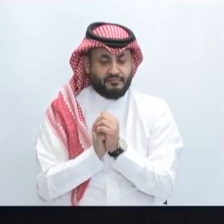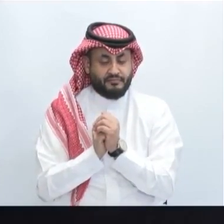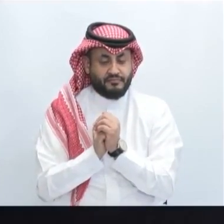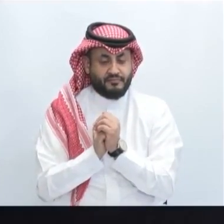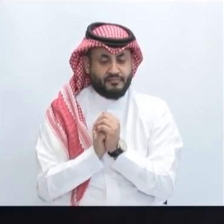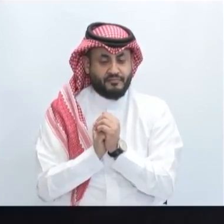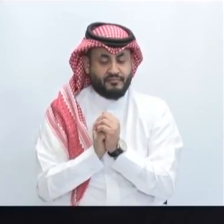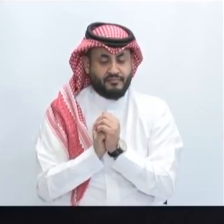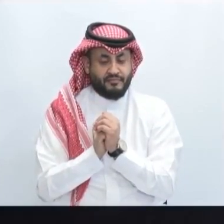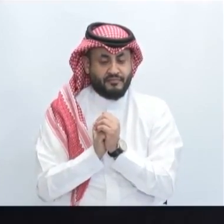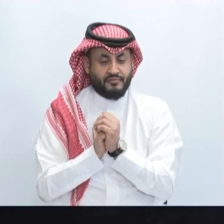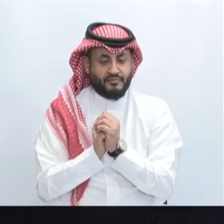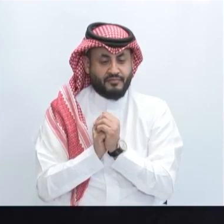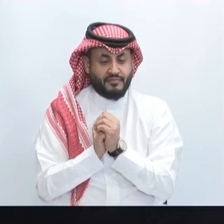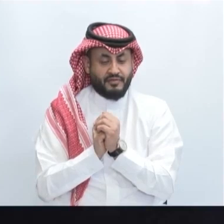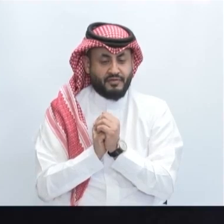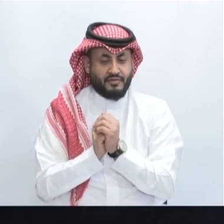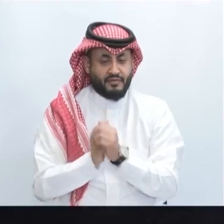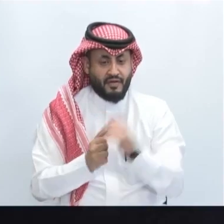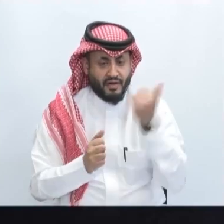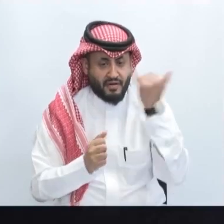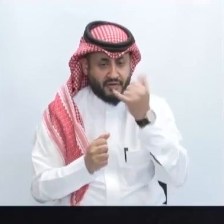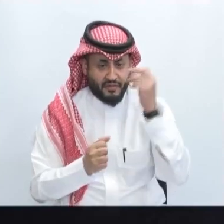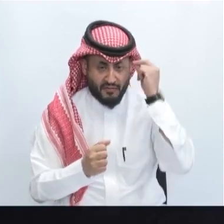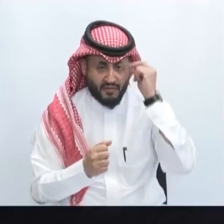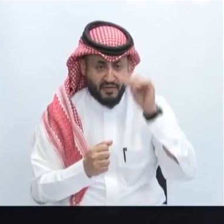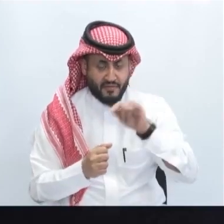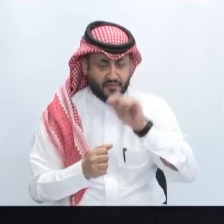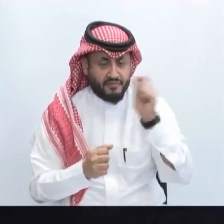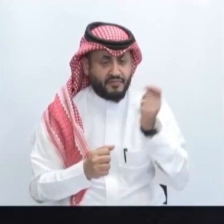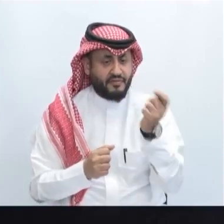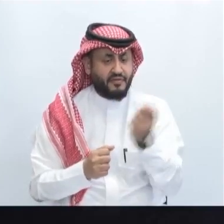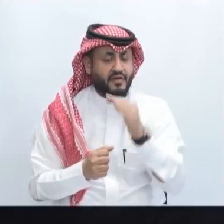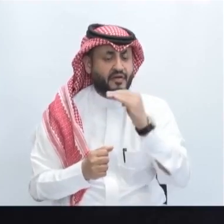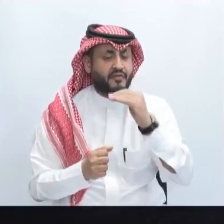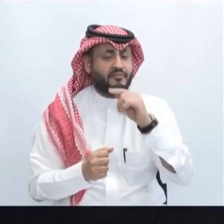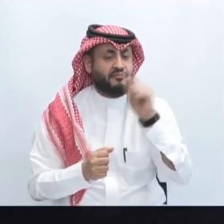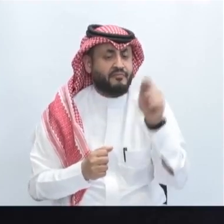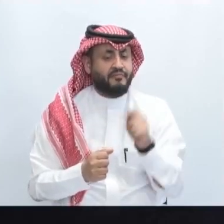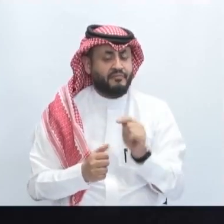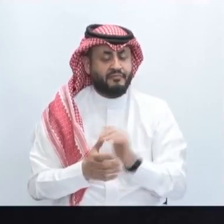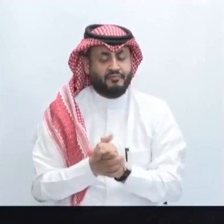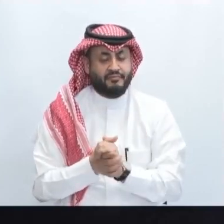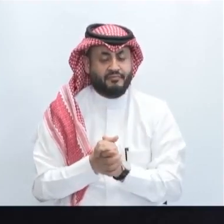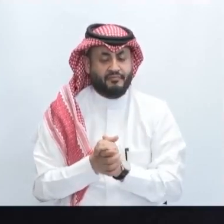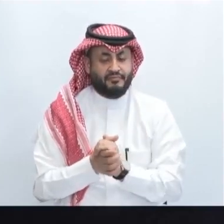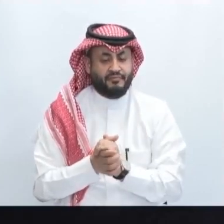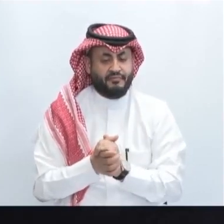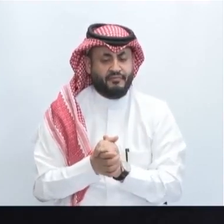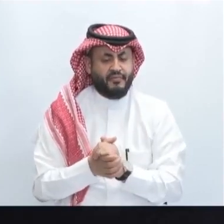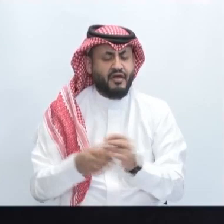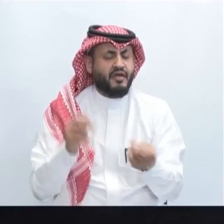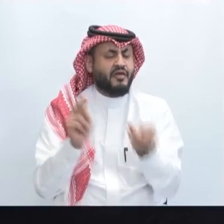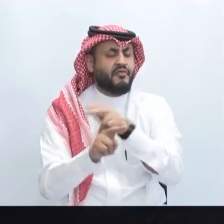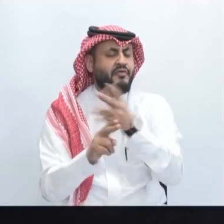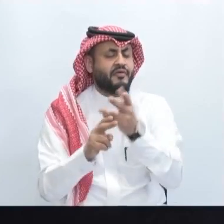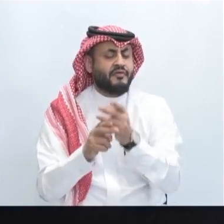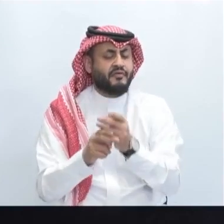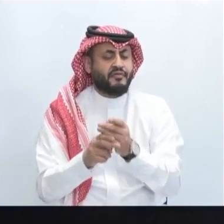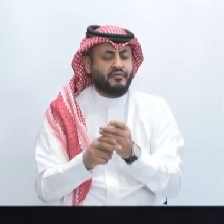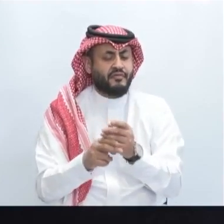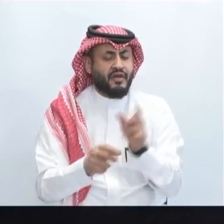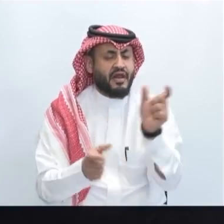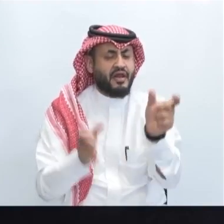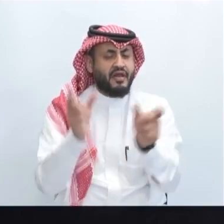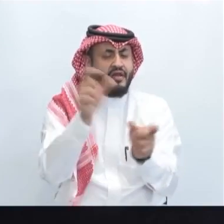know how to ask questions using whose. We only, what did we change here? Only the